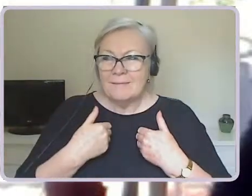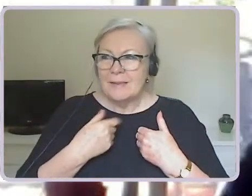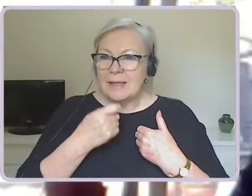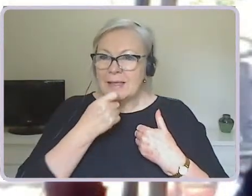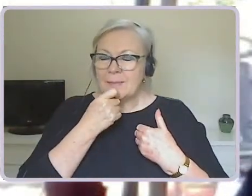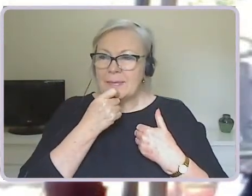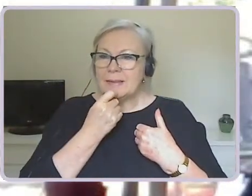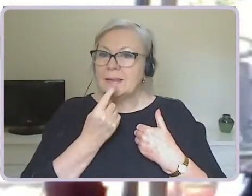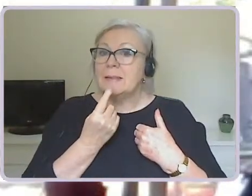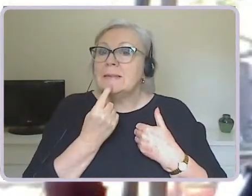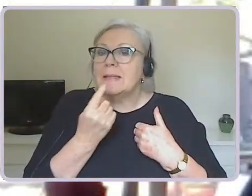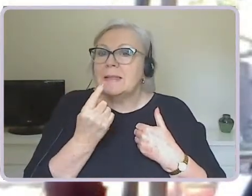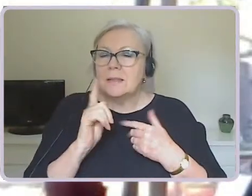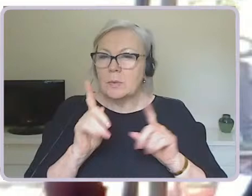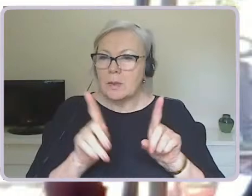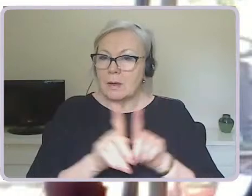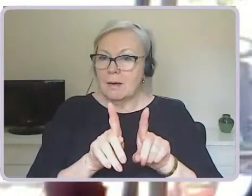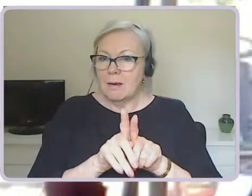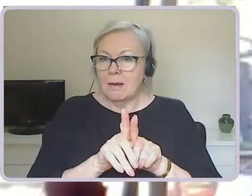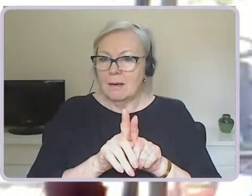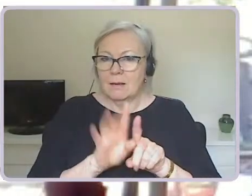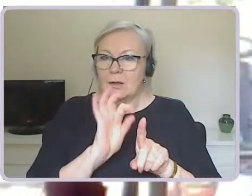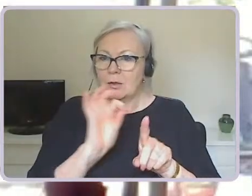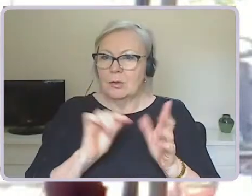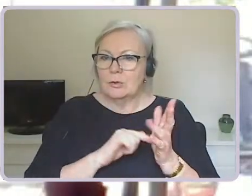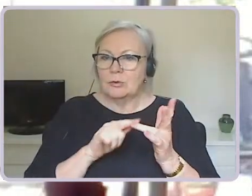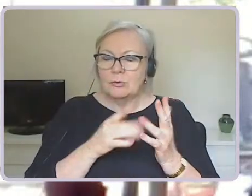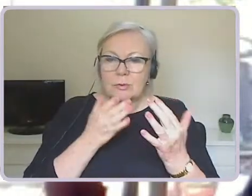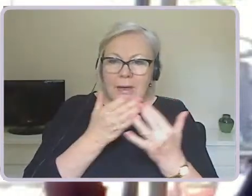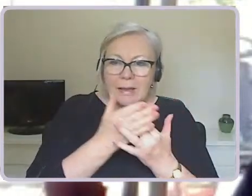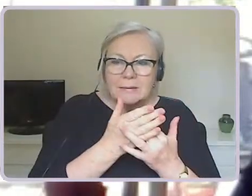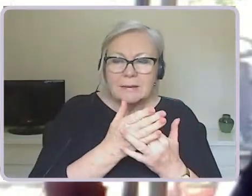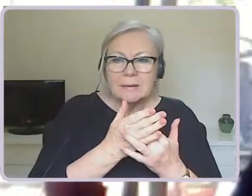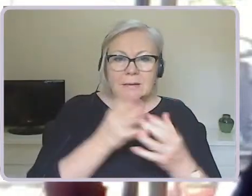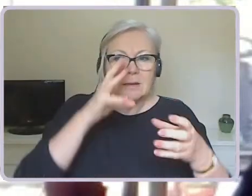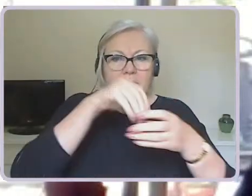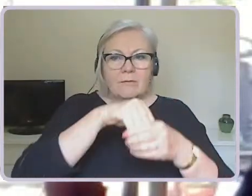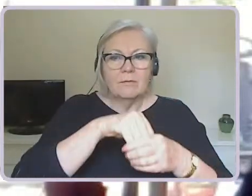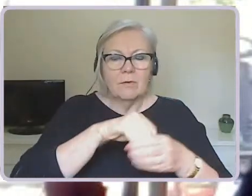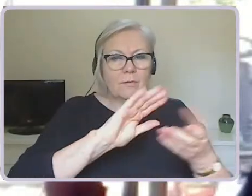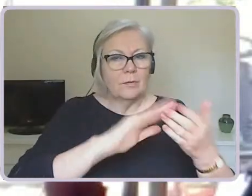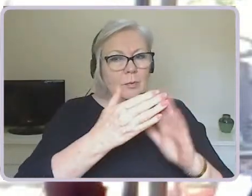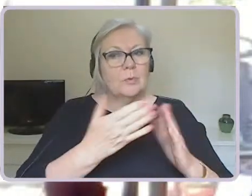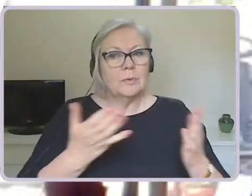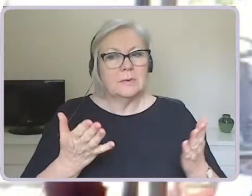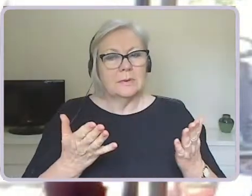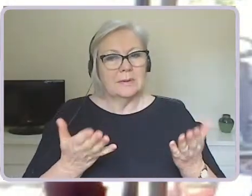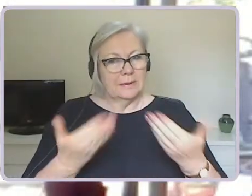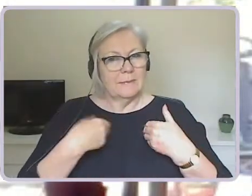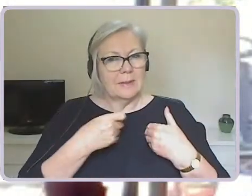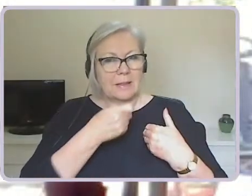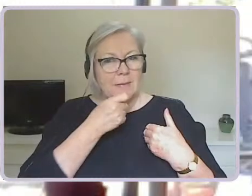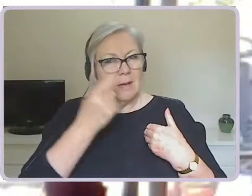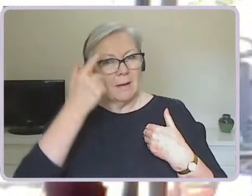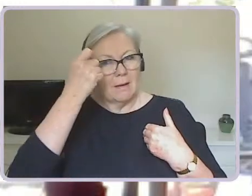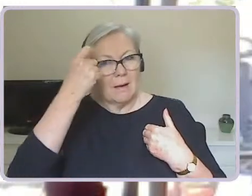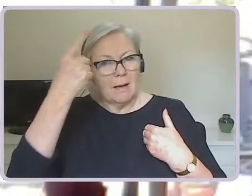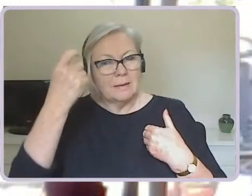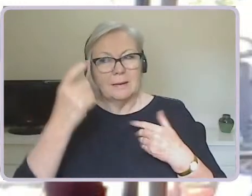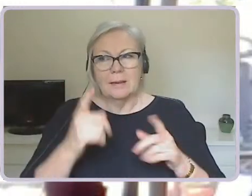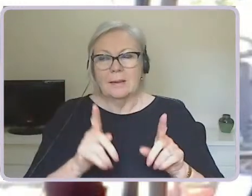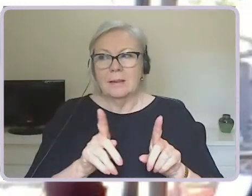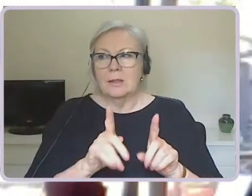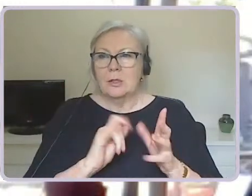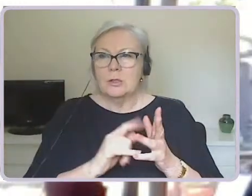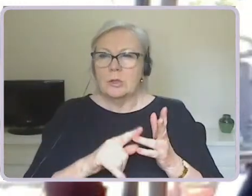be unable to access or participate in our community, and how that impacts on our well-being and our mental